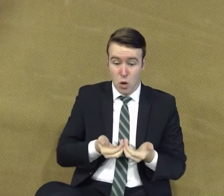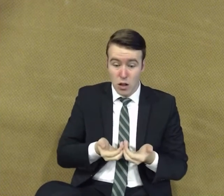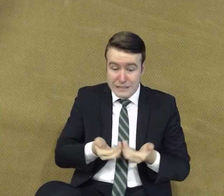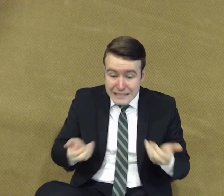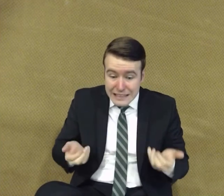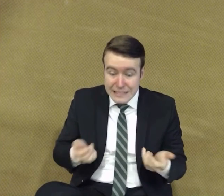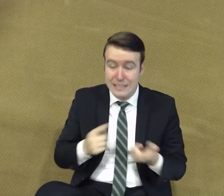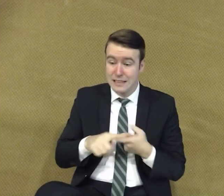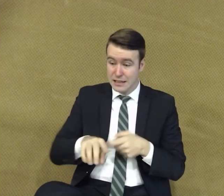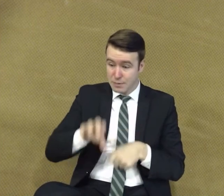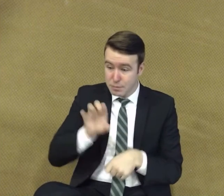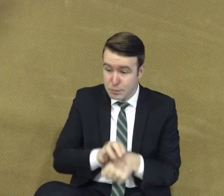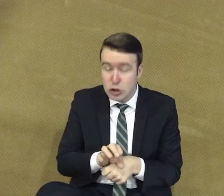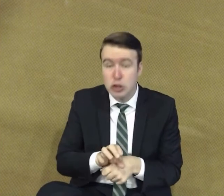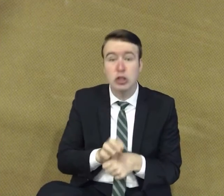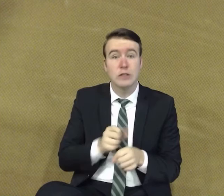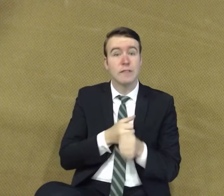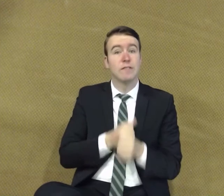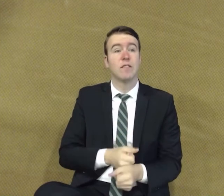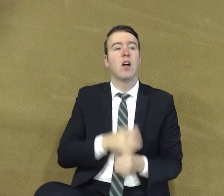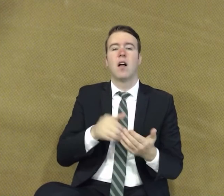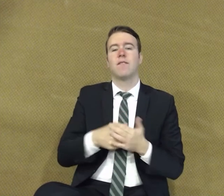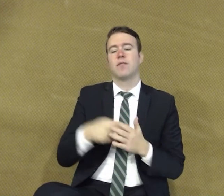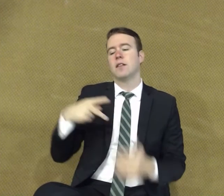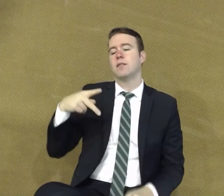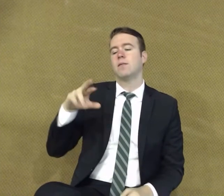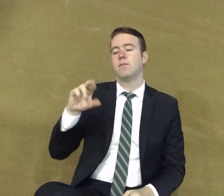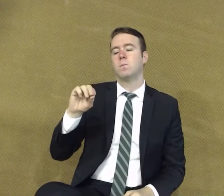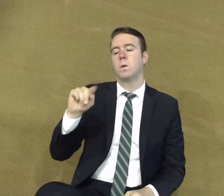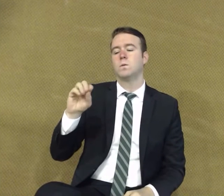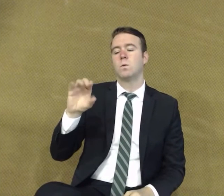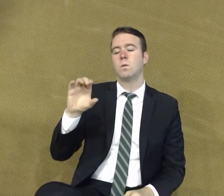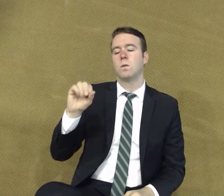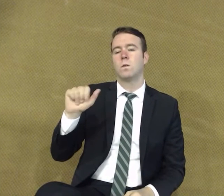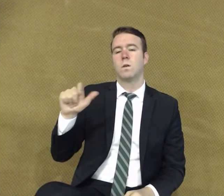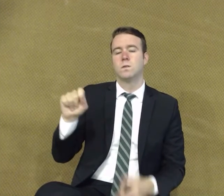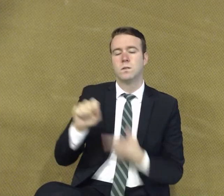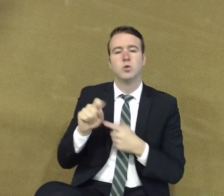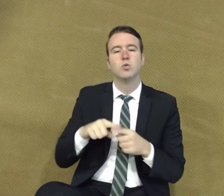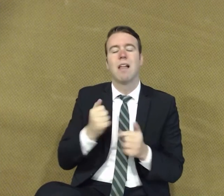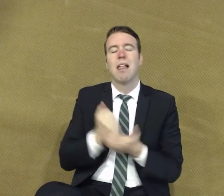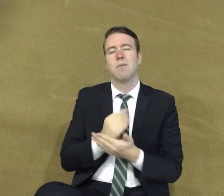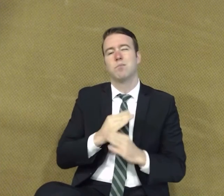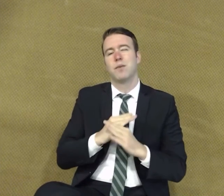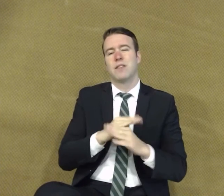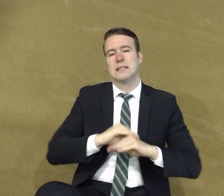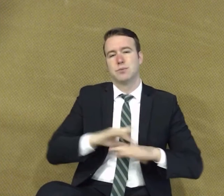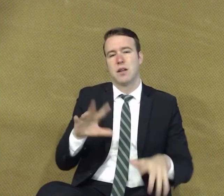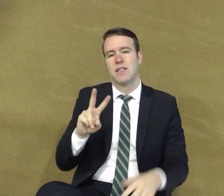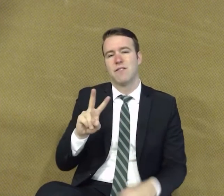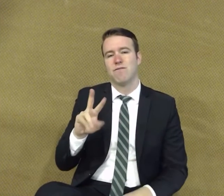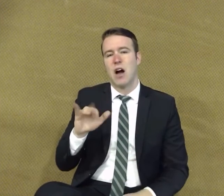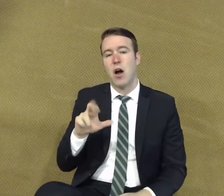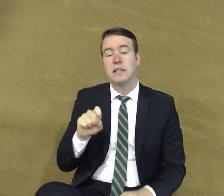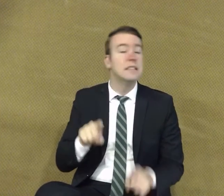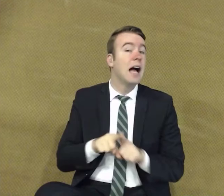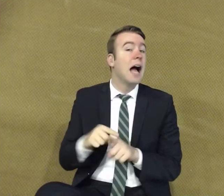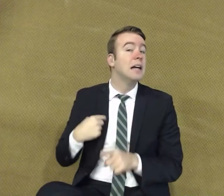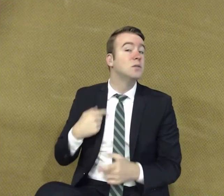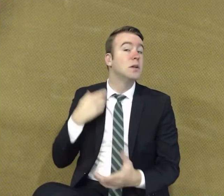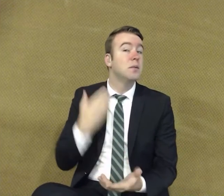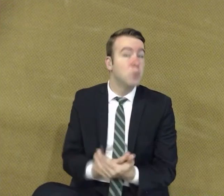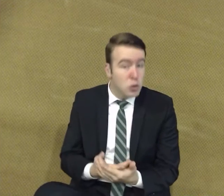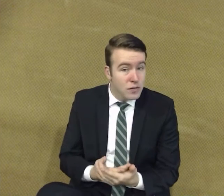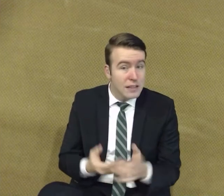distancing and all of the other protocols that go along with an attempt to keep from spreading the virus, as we prove that, if